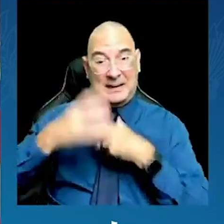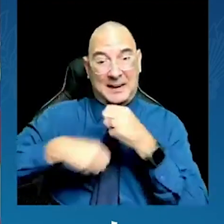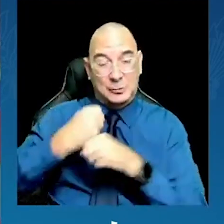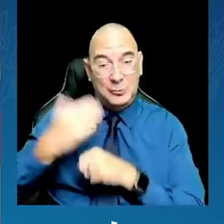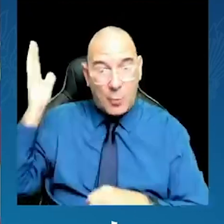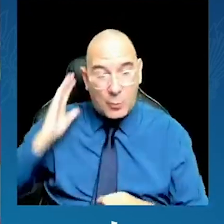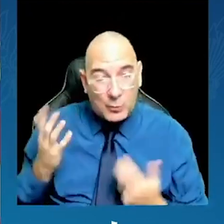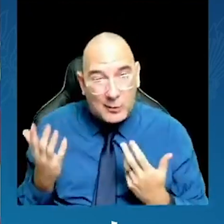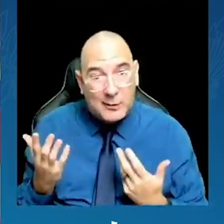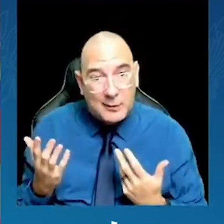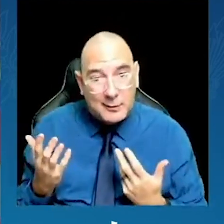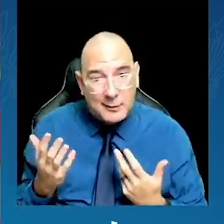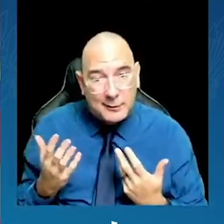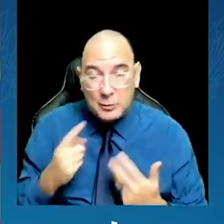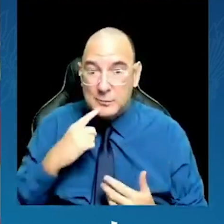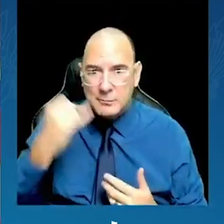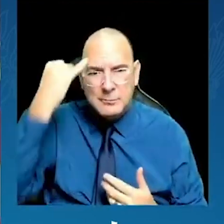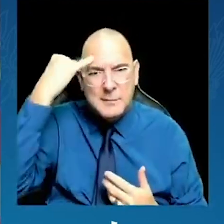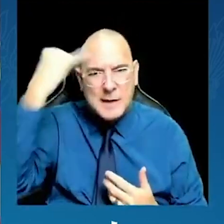Imagine.